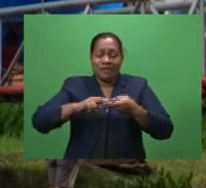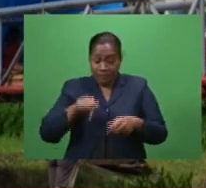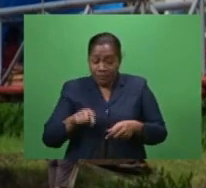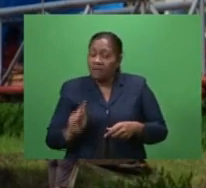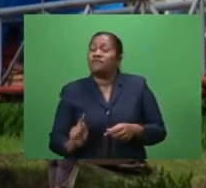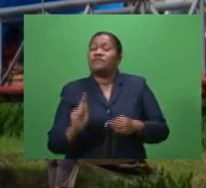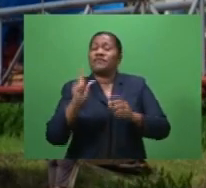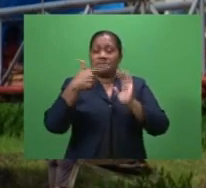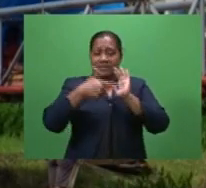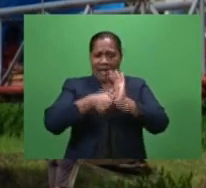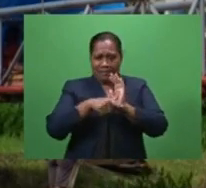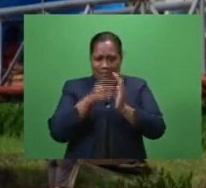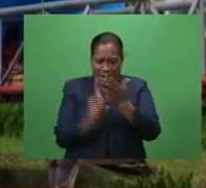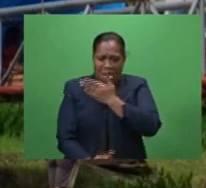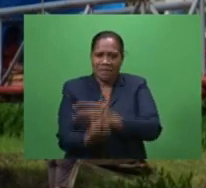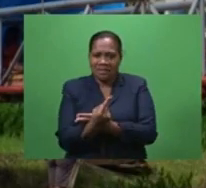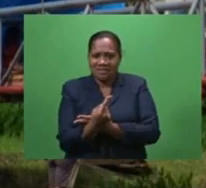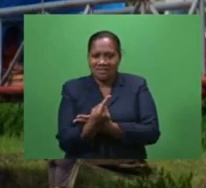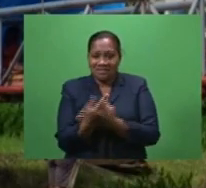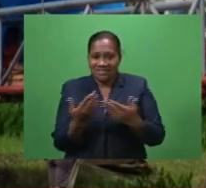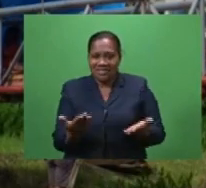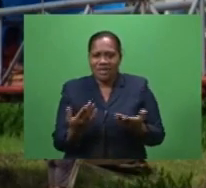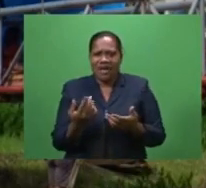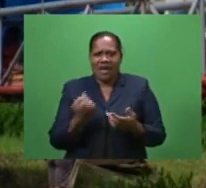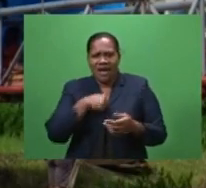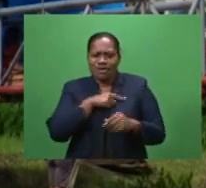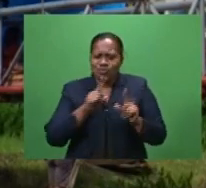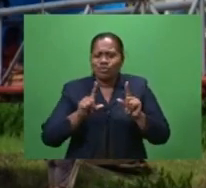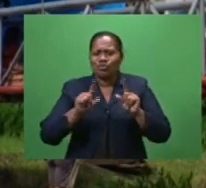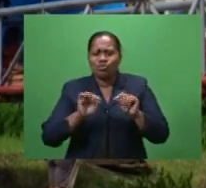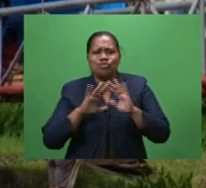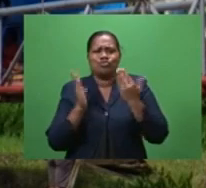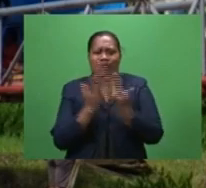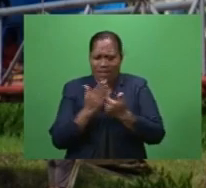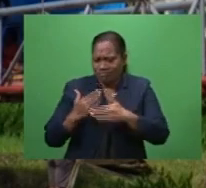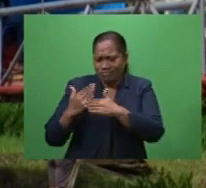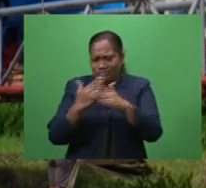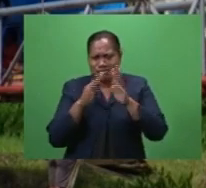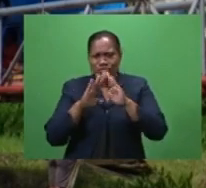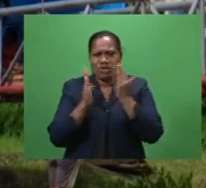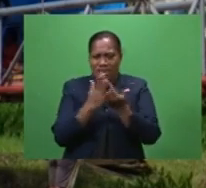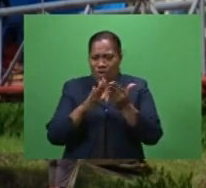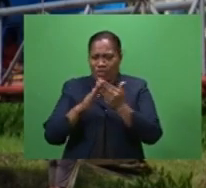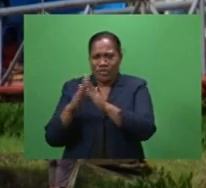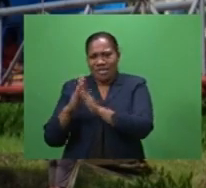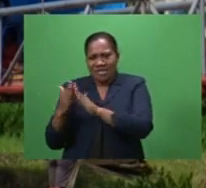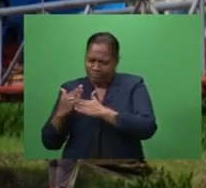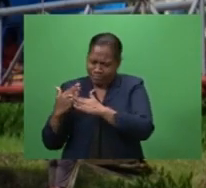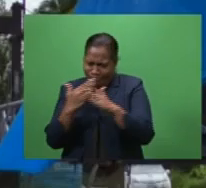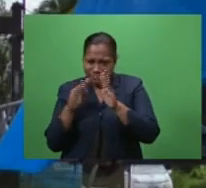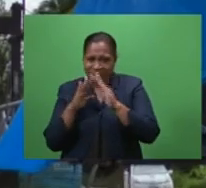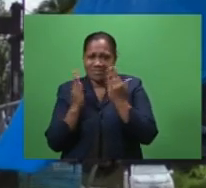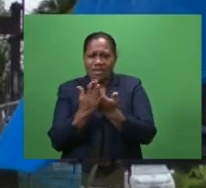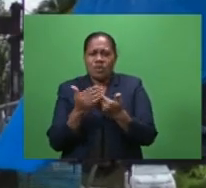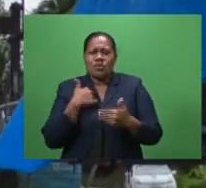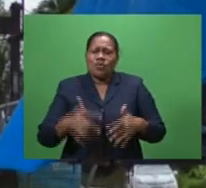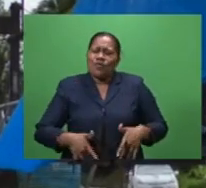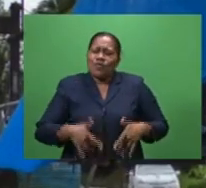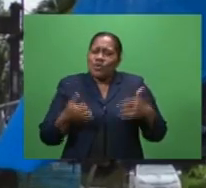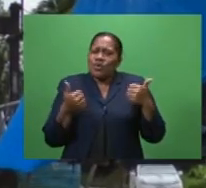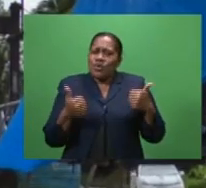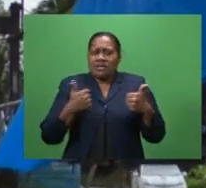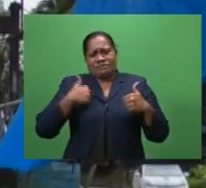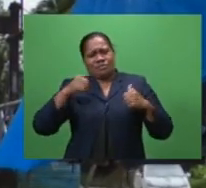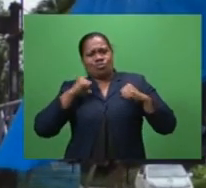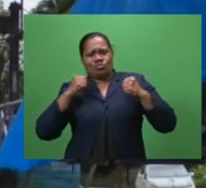done. Doing it as a community, and it feels good, and I'm proud to be